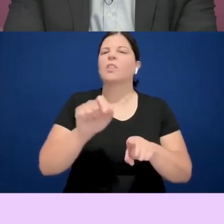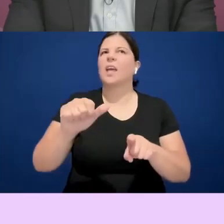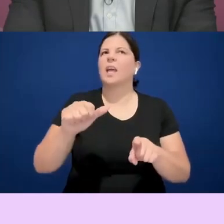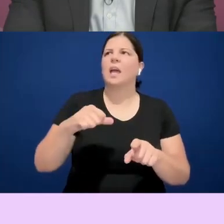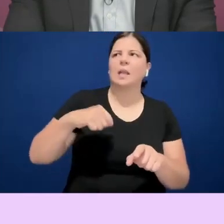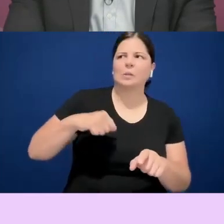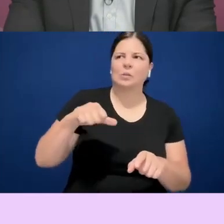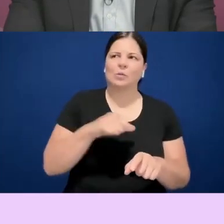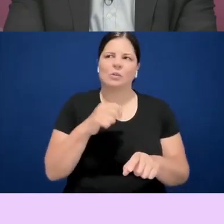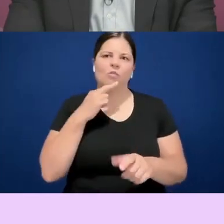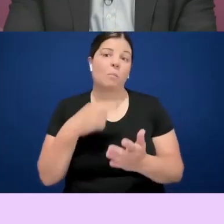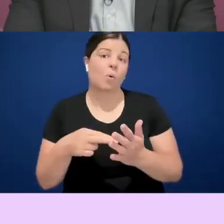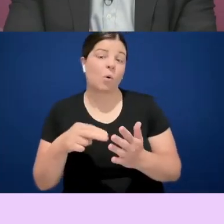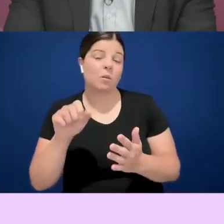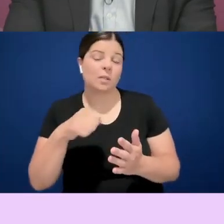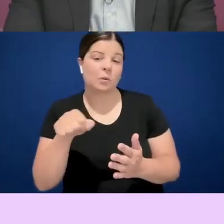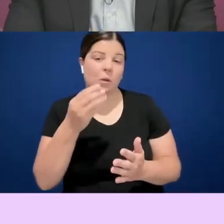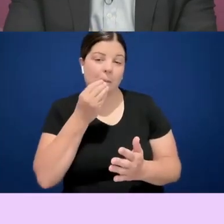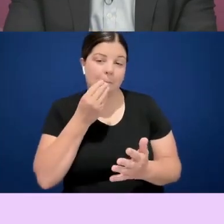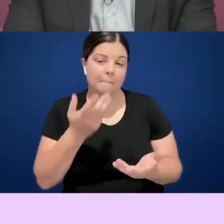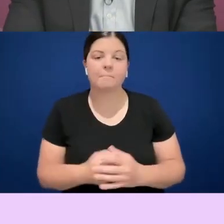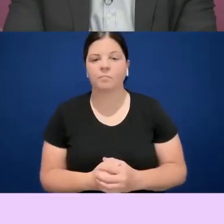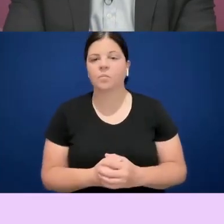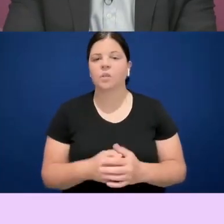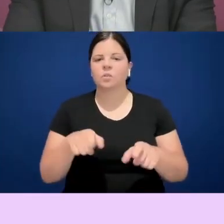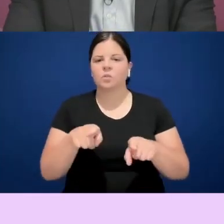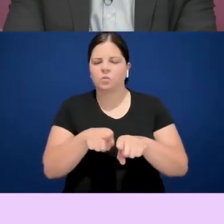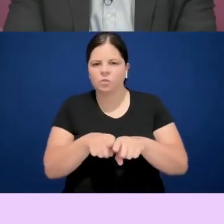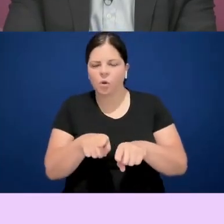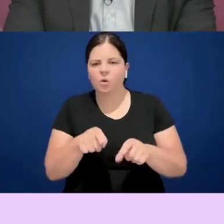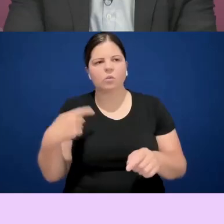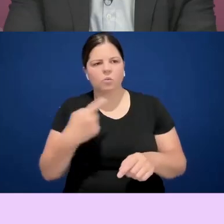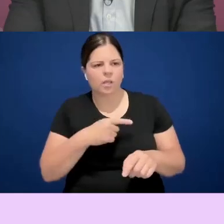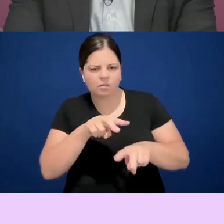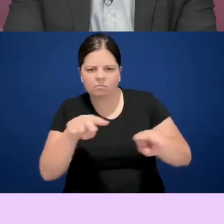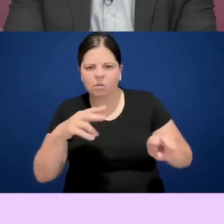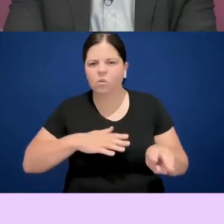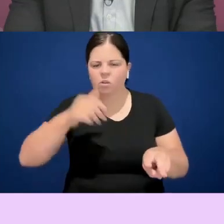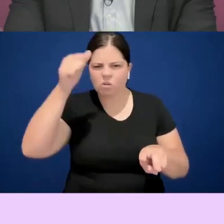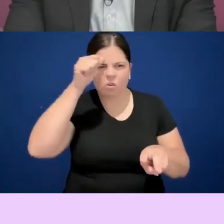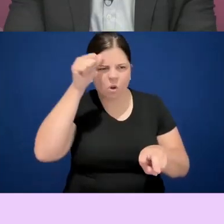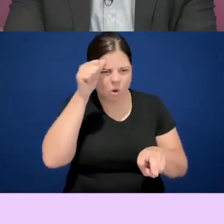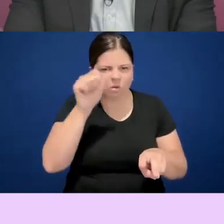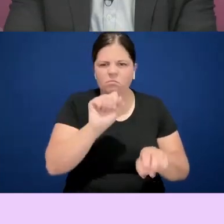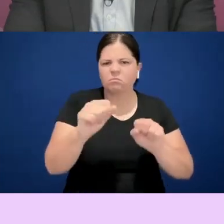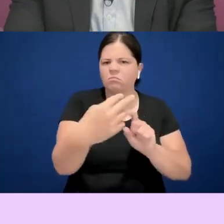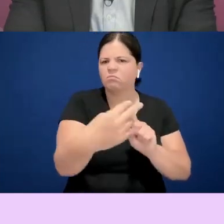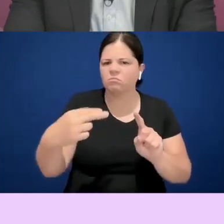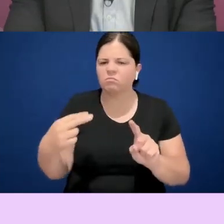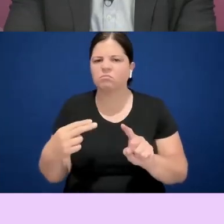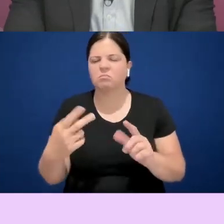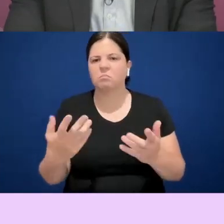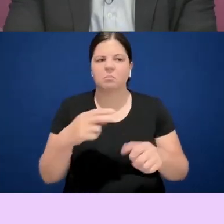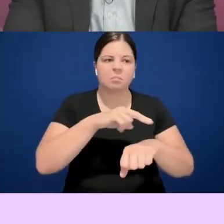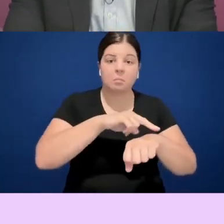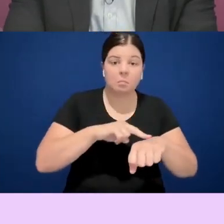explore awareness and perceptions of IBAC, perceived prevalence of the public sector, corruption and police